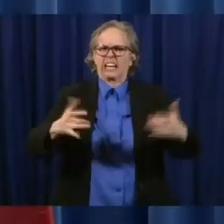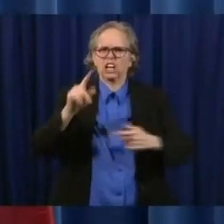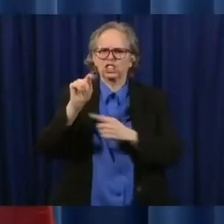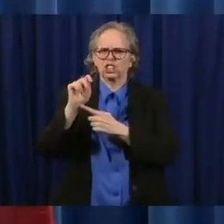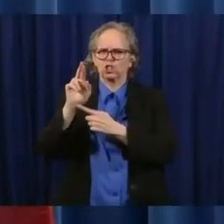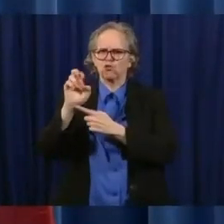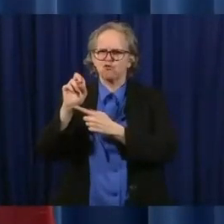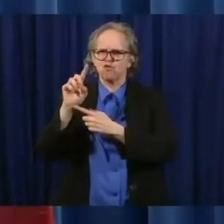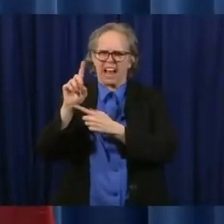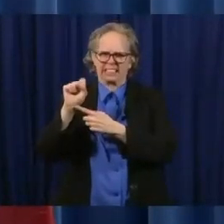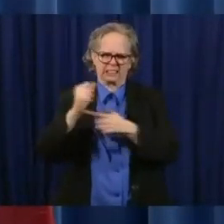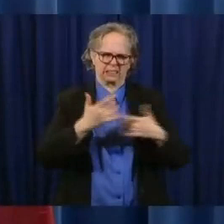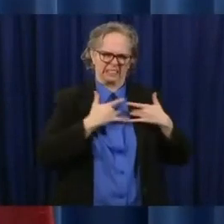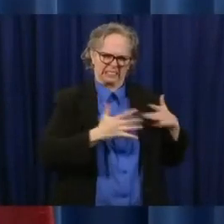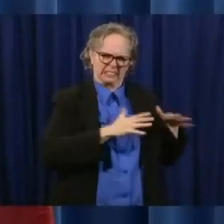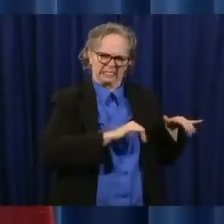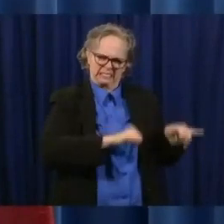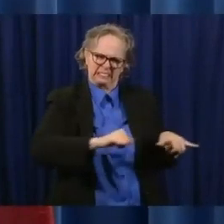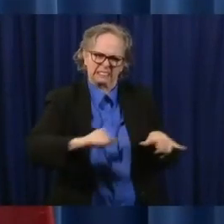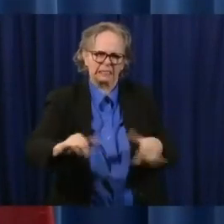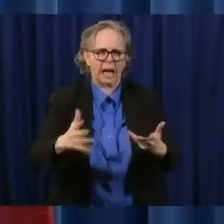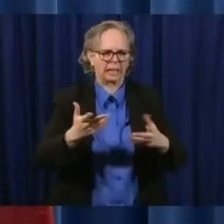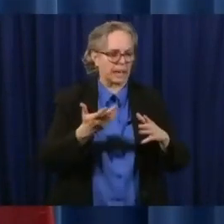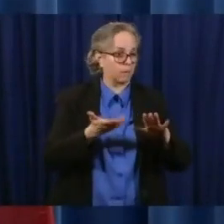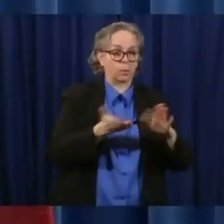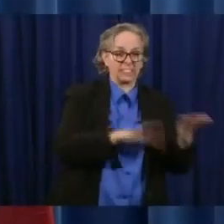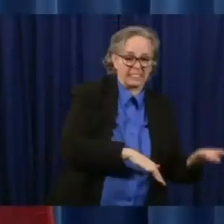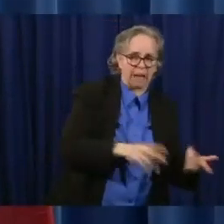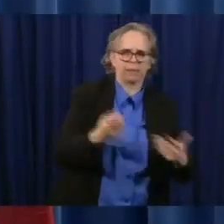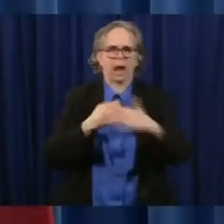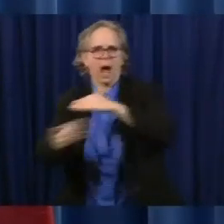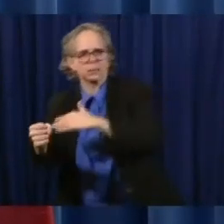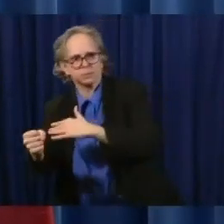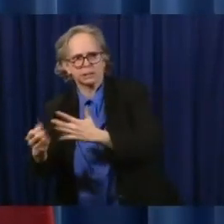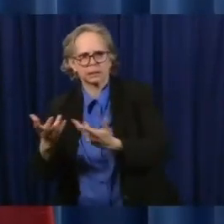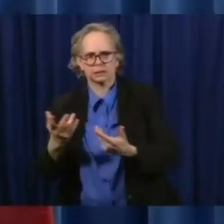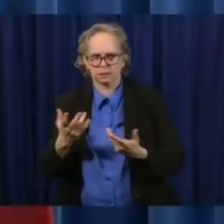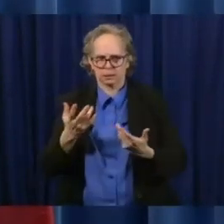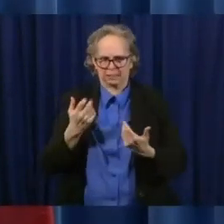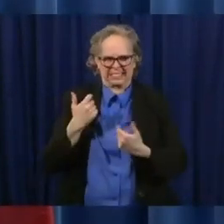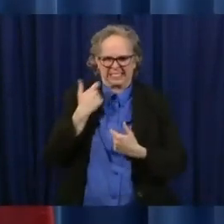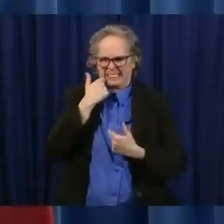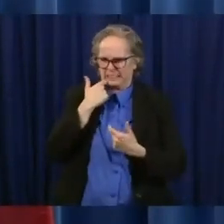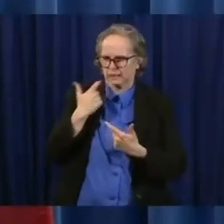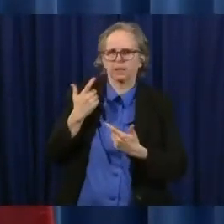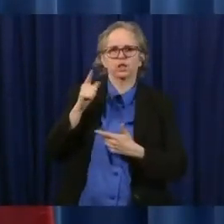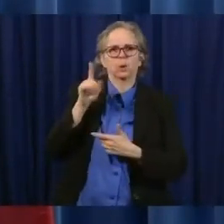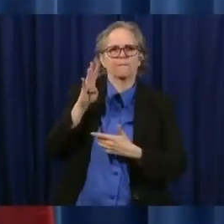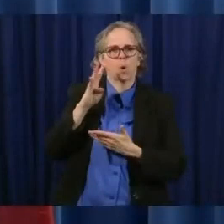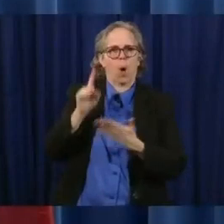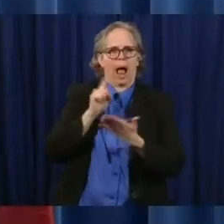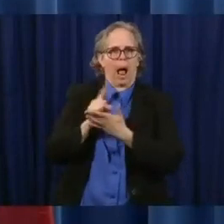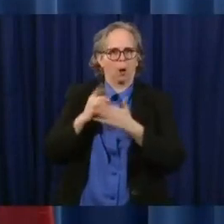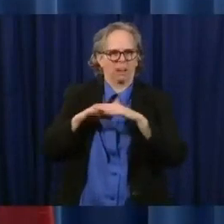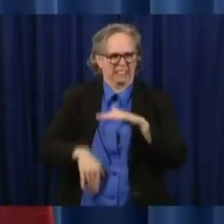reports received in the past 24 hours compared to the 5-day rolling